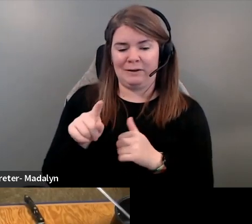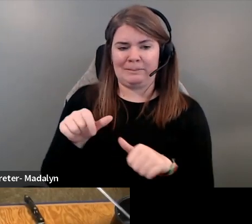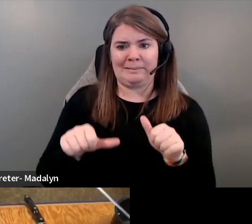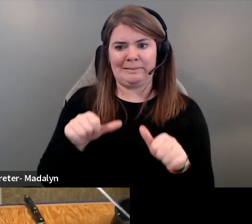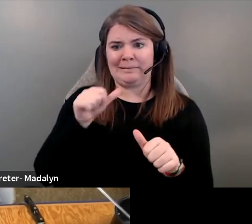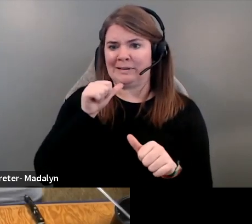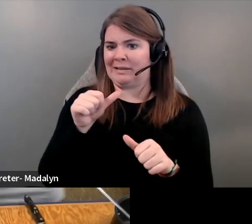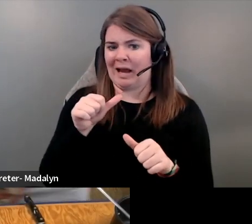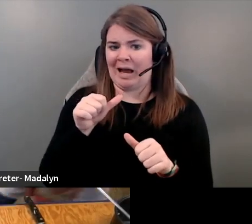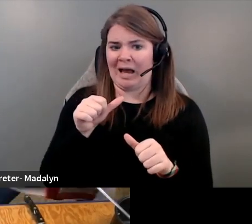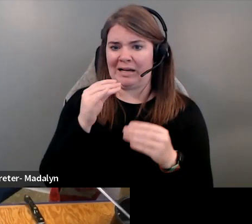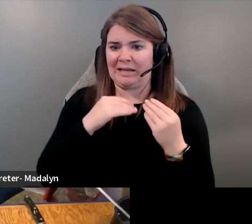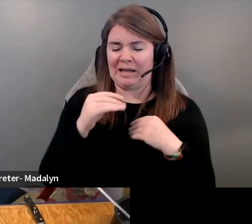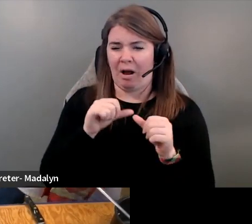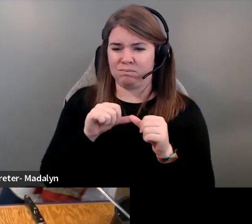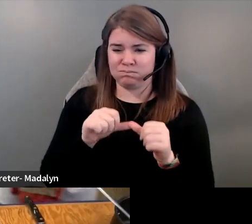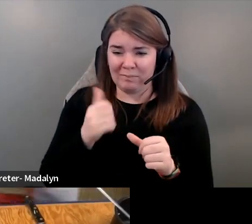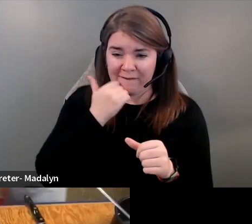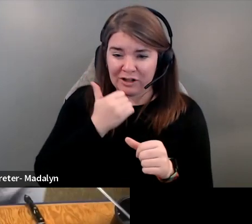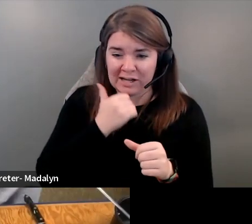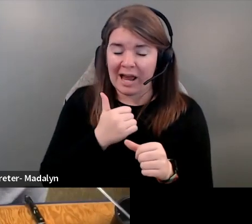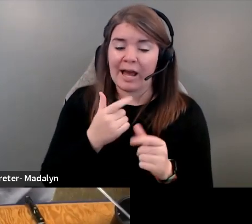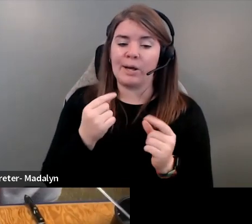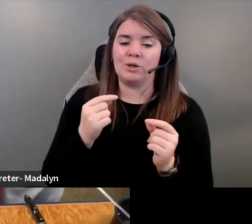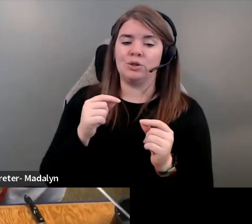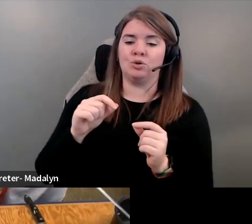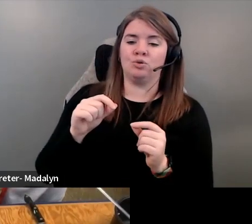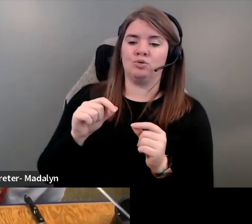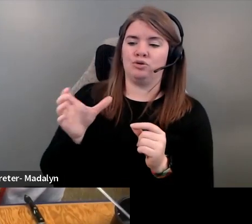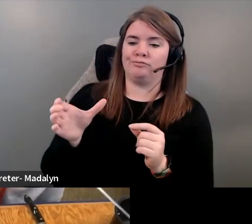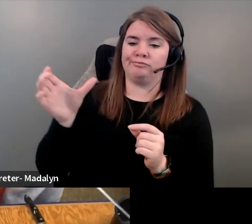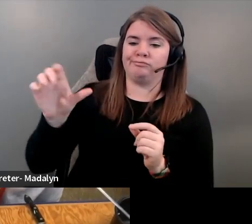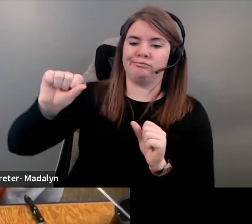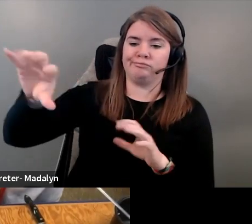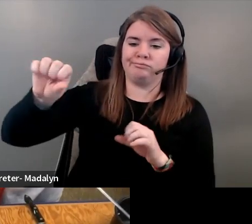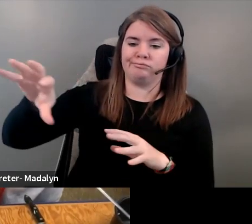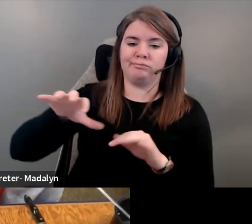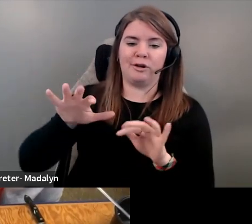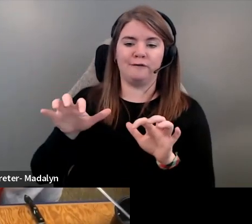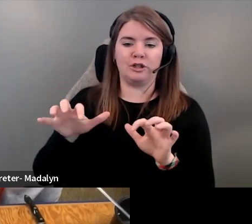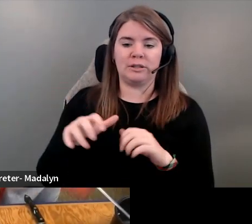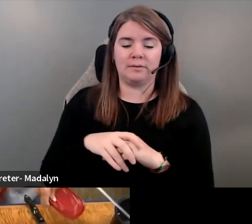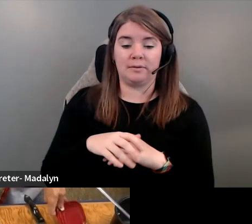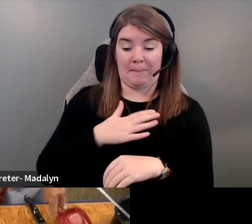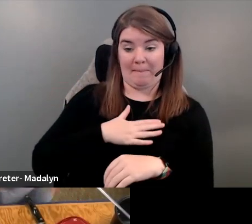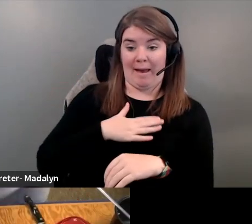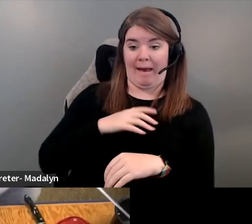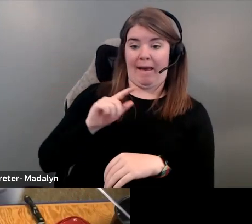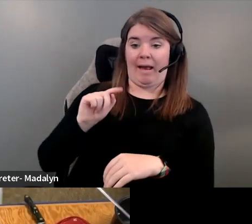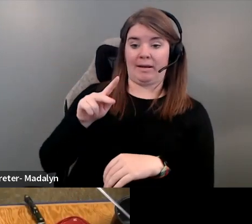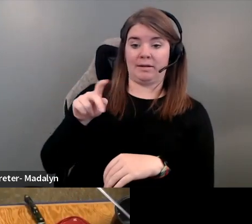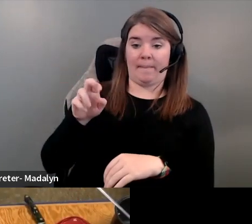week long, then you're going to want to put some in the freezer. But these, the Tupperwares I have freeze really well.